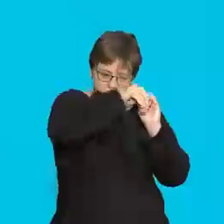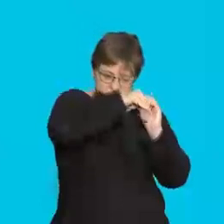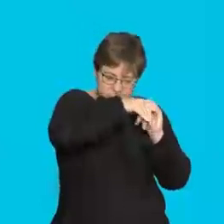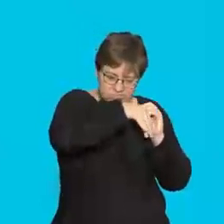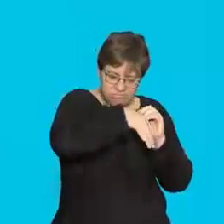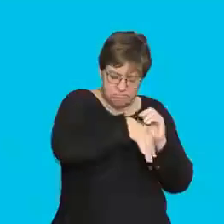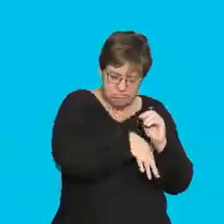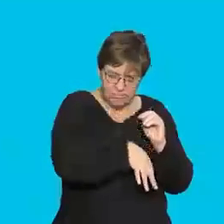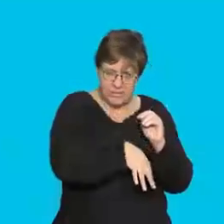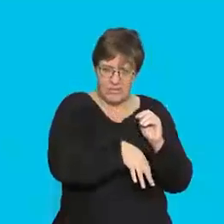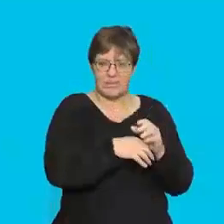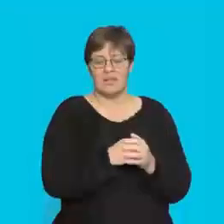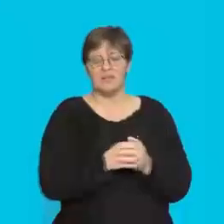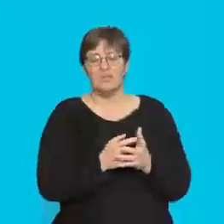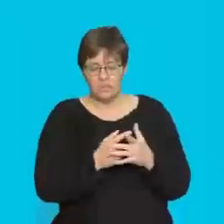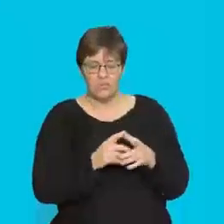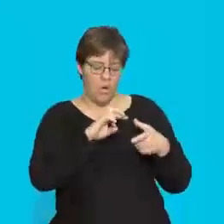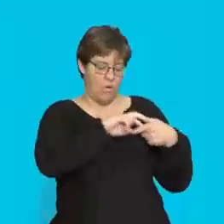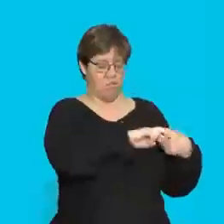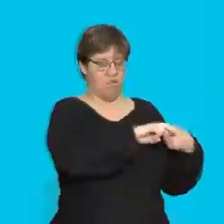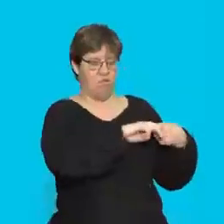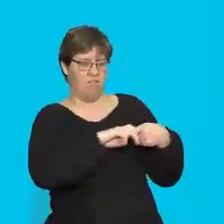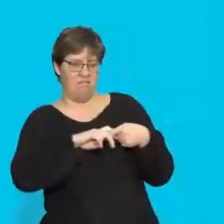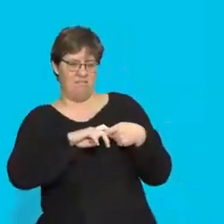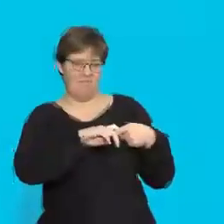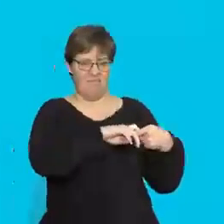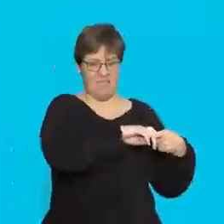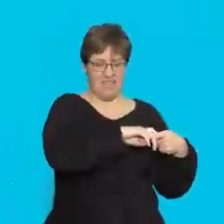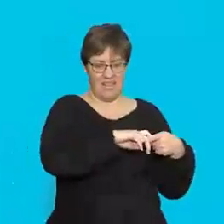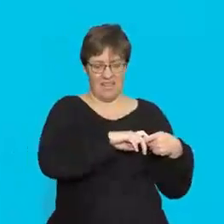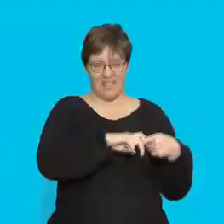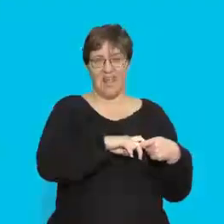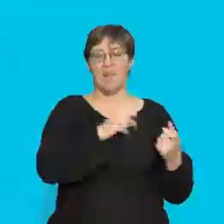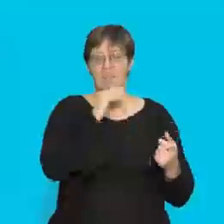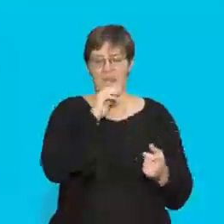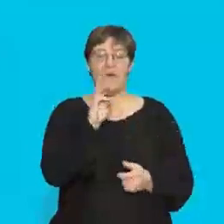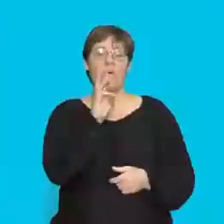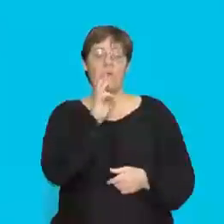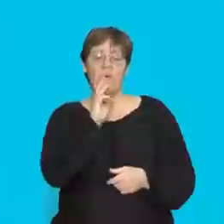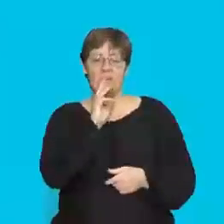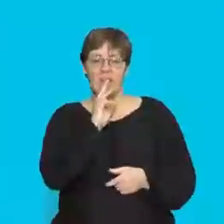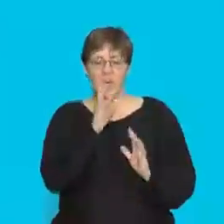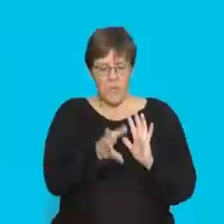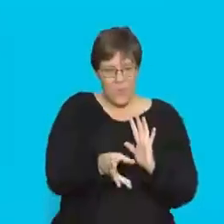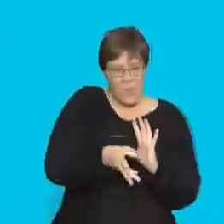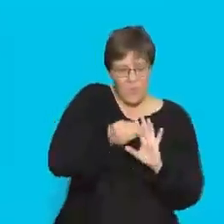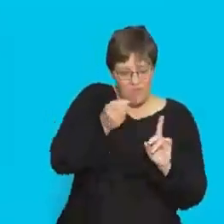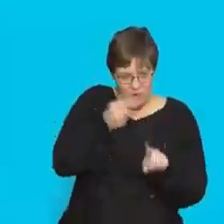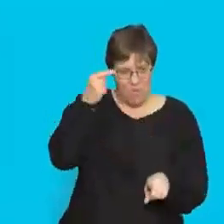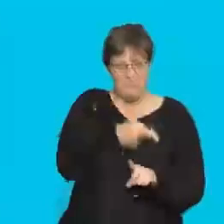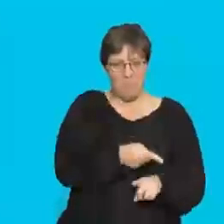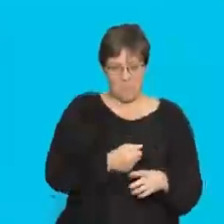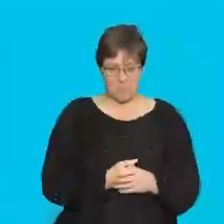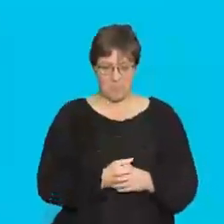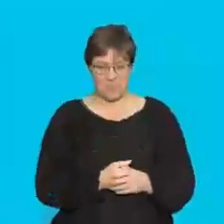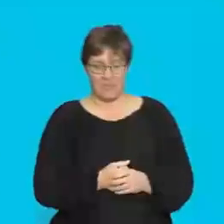penetrate down into a substrate to hold on and to absorb water from that